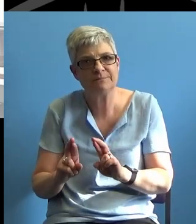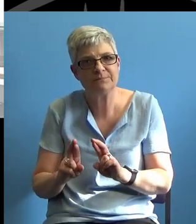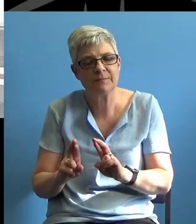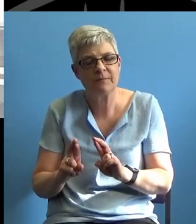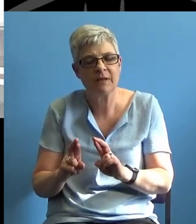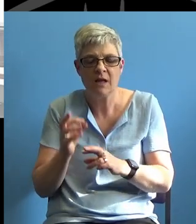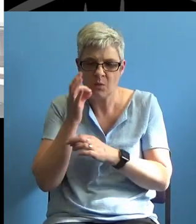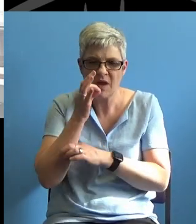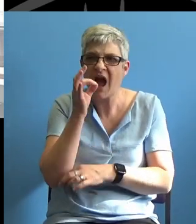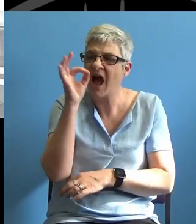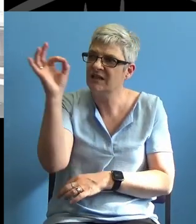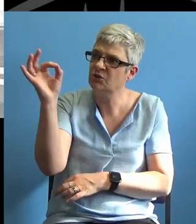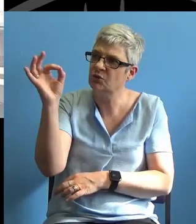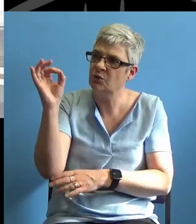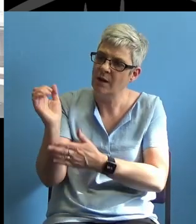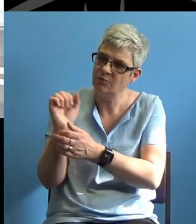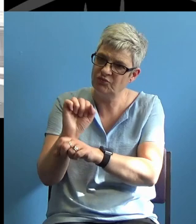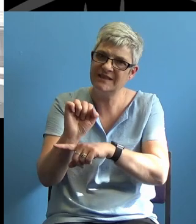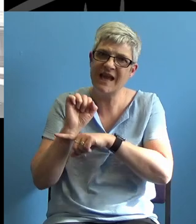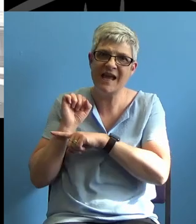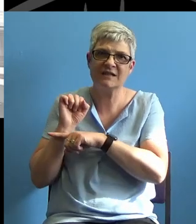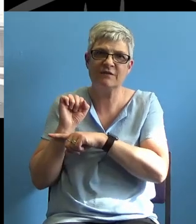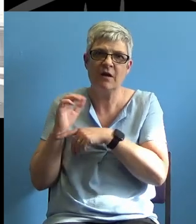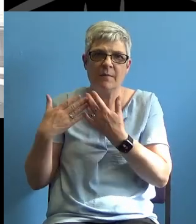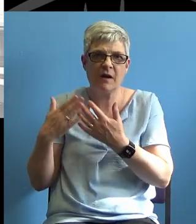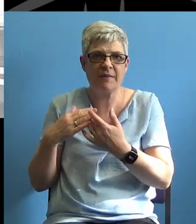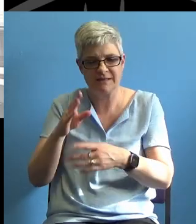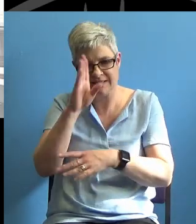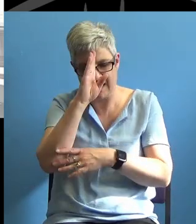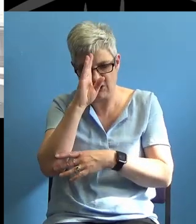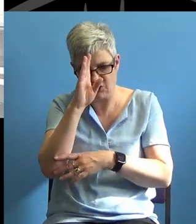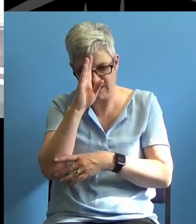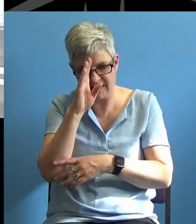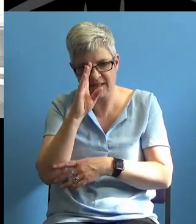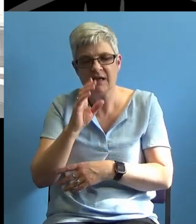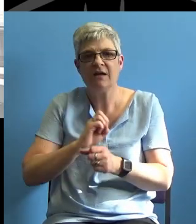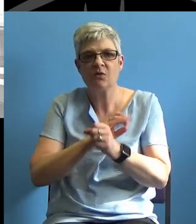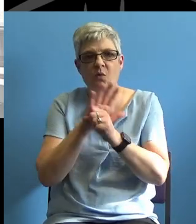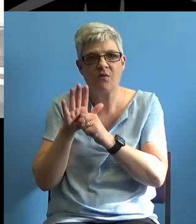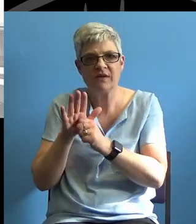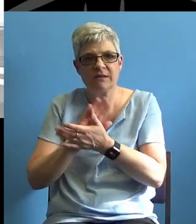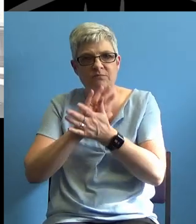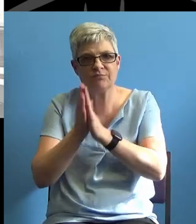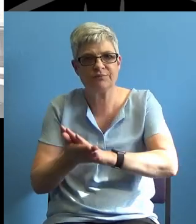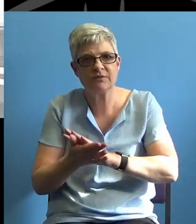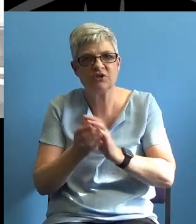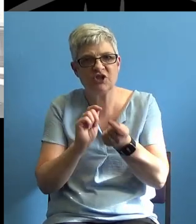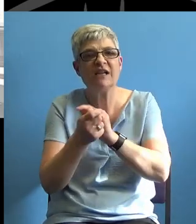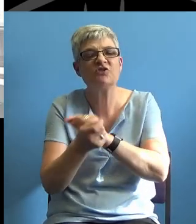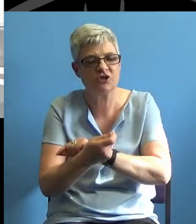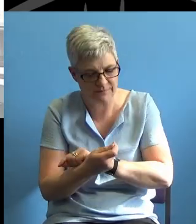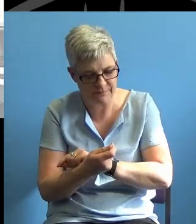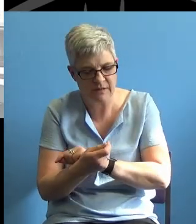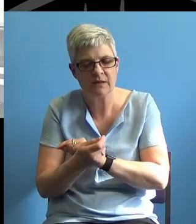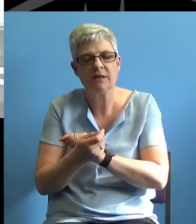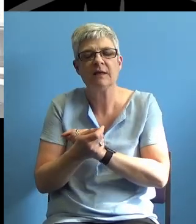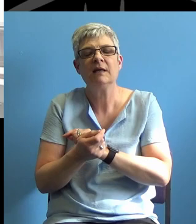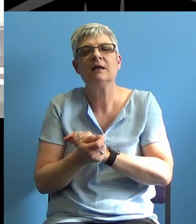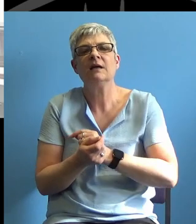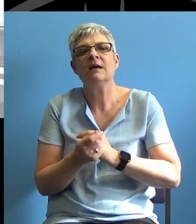We ask you that you would protect us from another dangerous mutation of the COVID virus. Have mercy on our